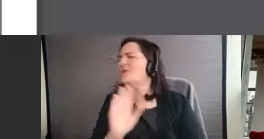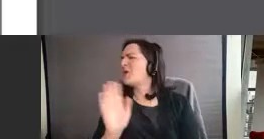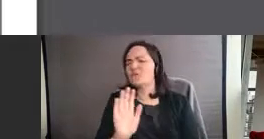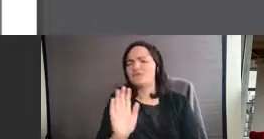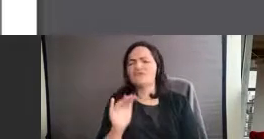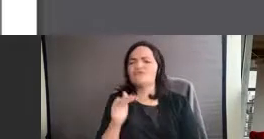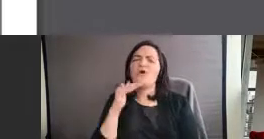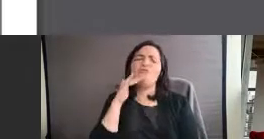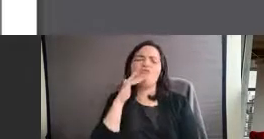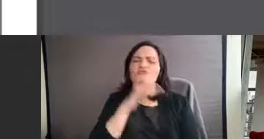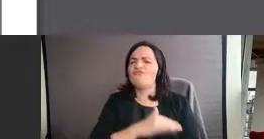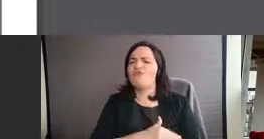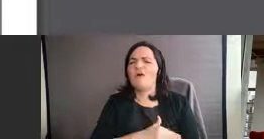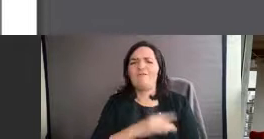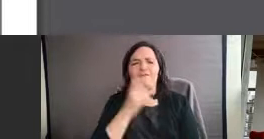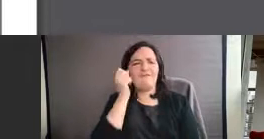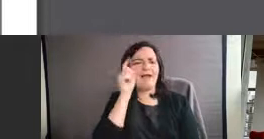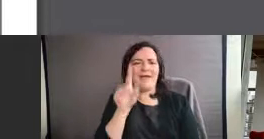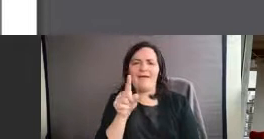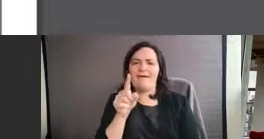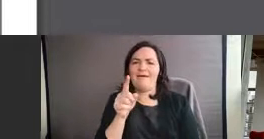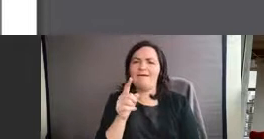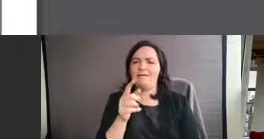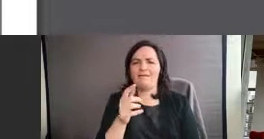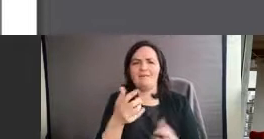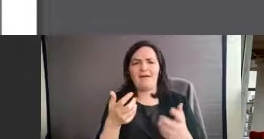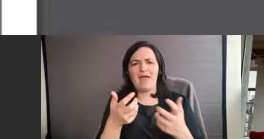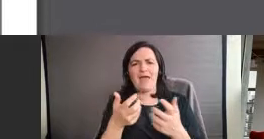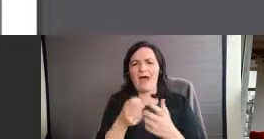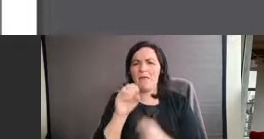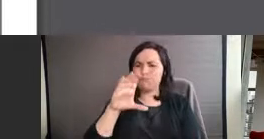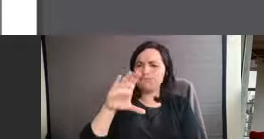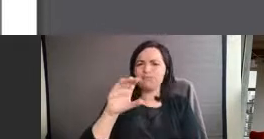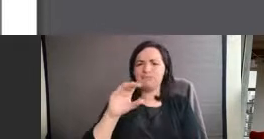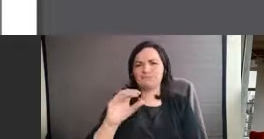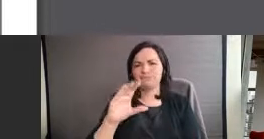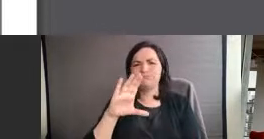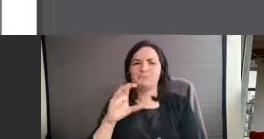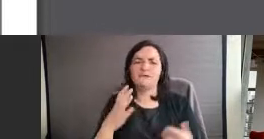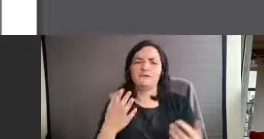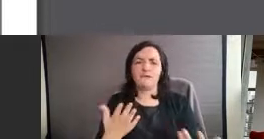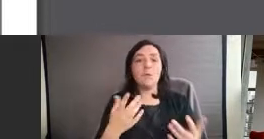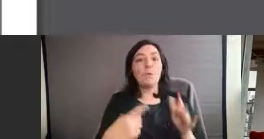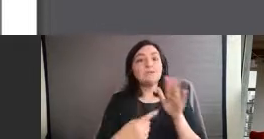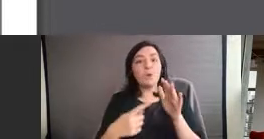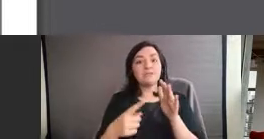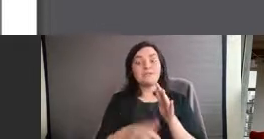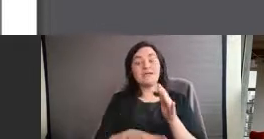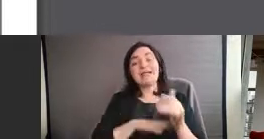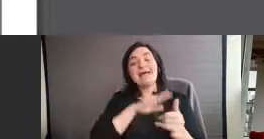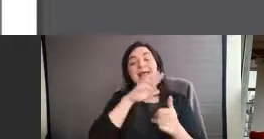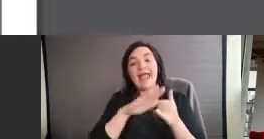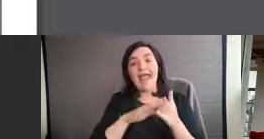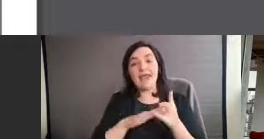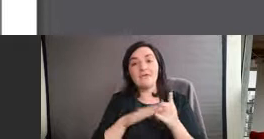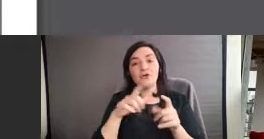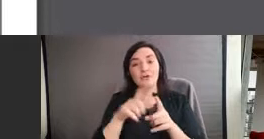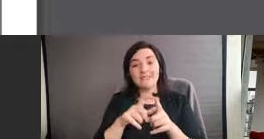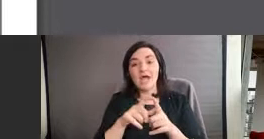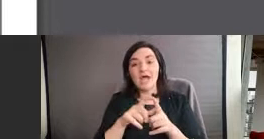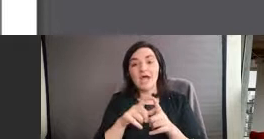how big these various sections should be. What's important is that when you finish your dissertation, your literature review is